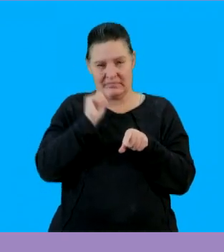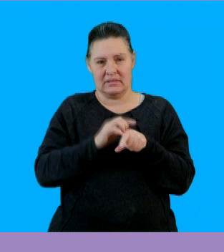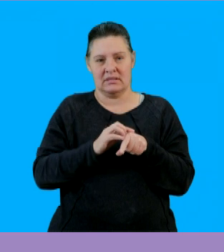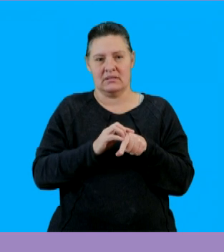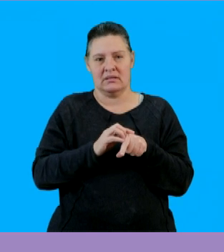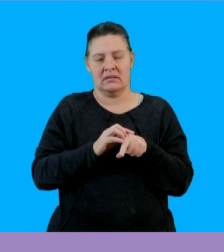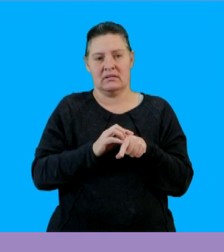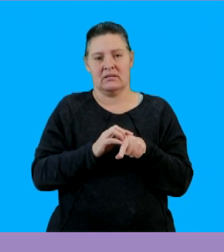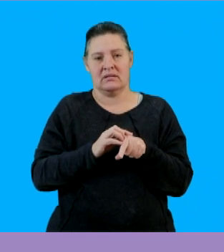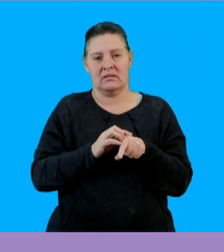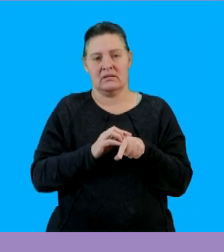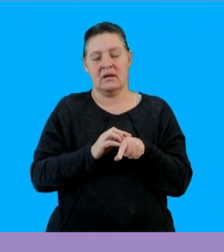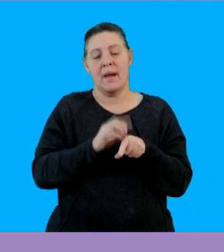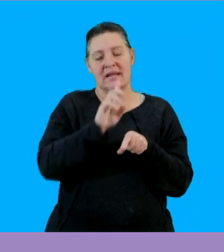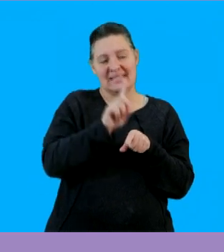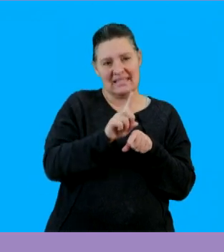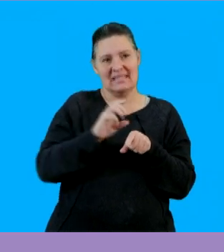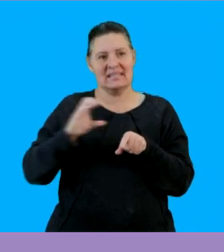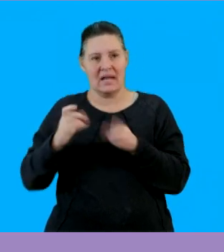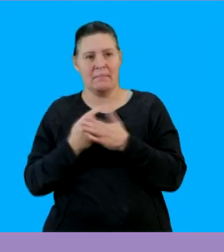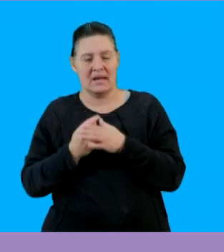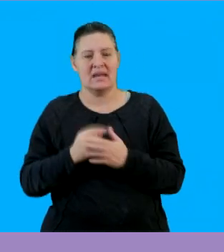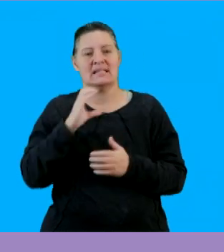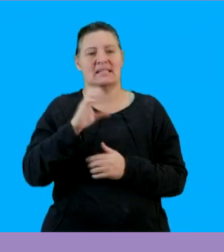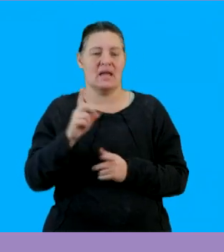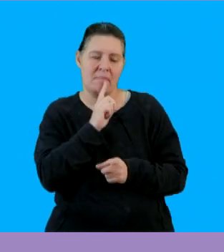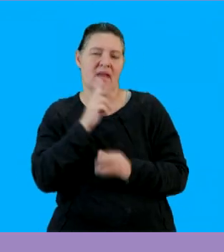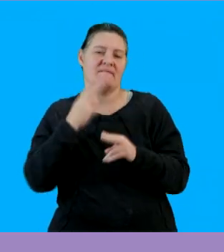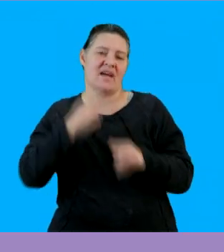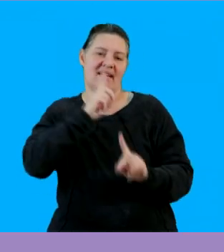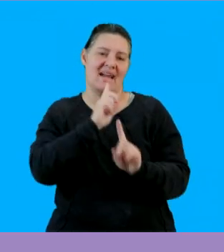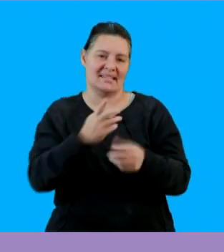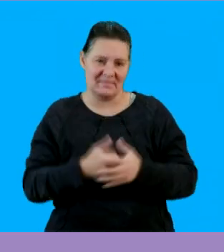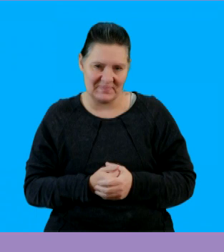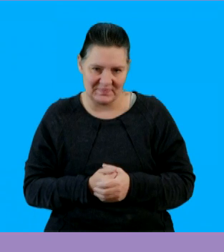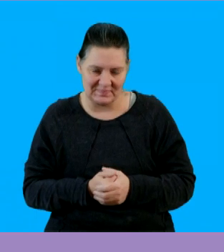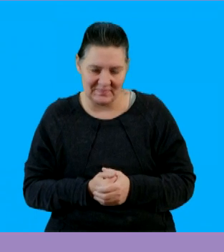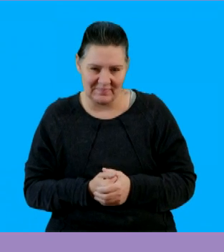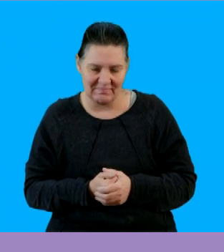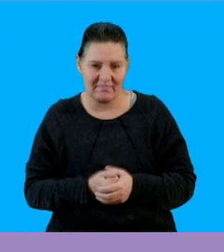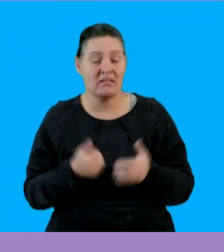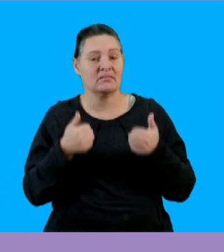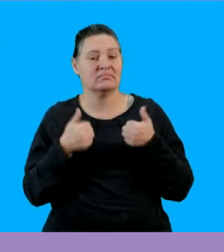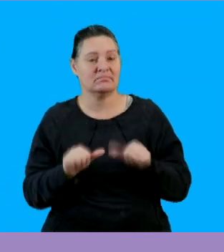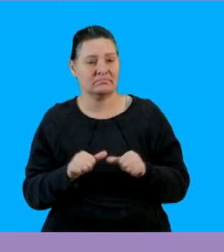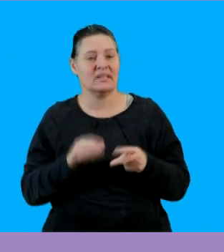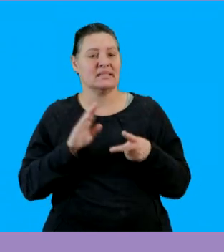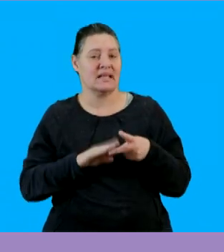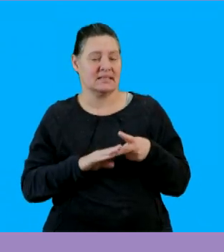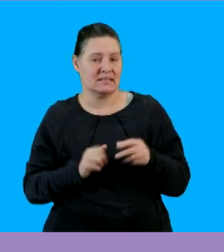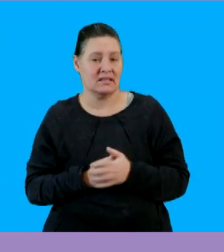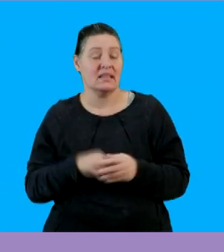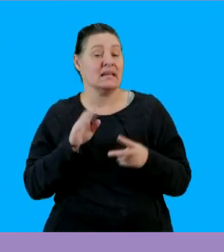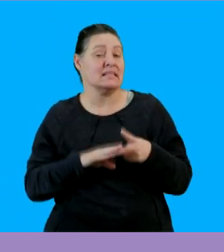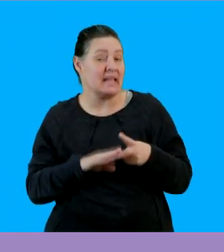that is going to give us a c, d. And that is our final answer there. Let's look at the